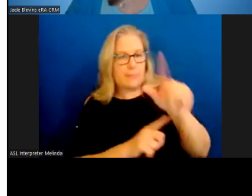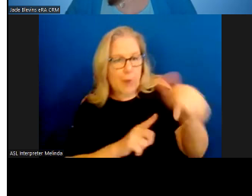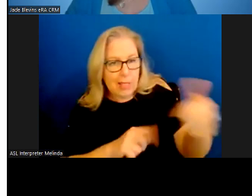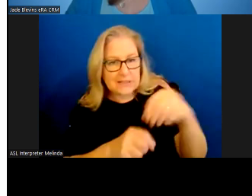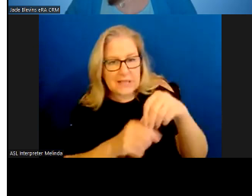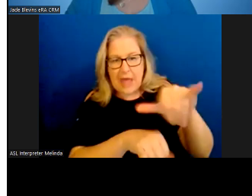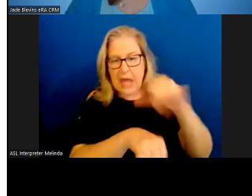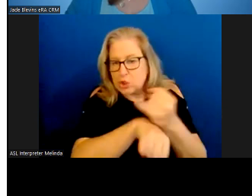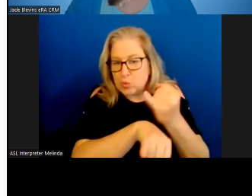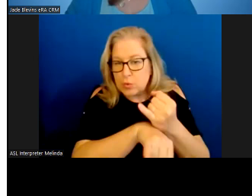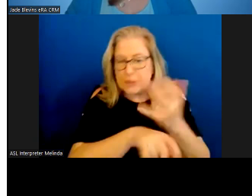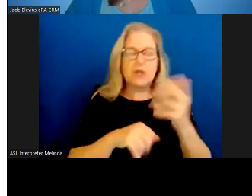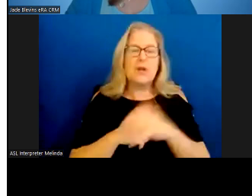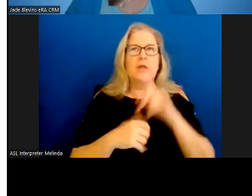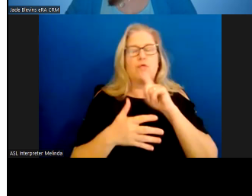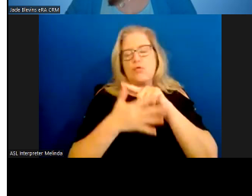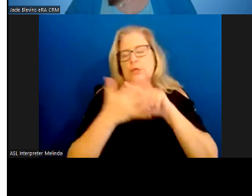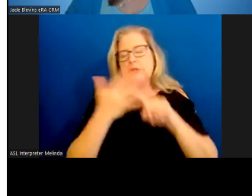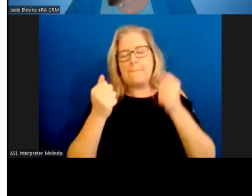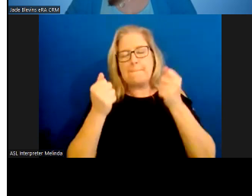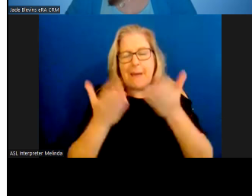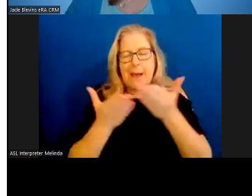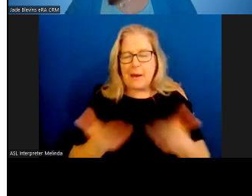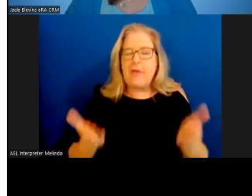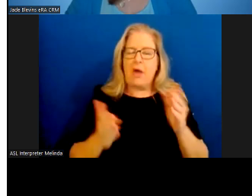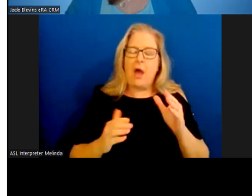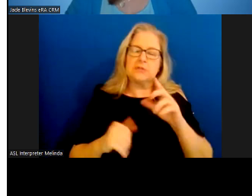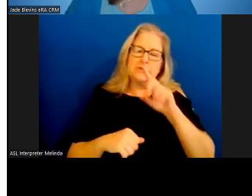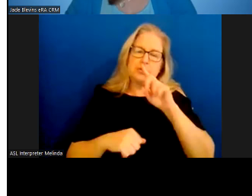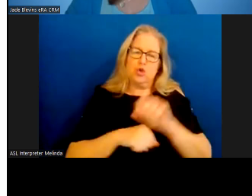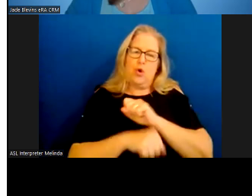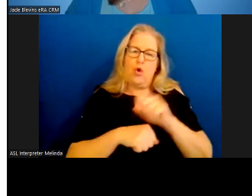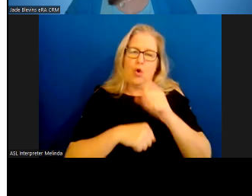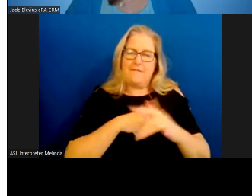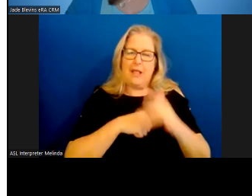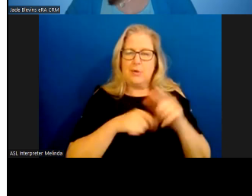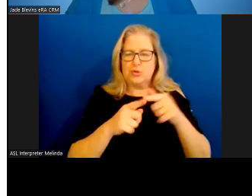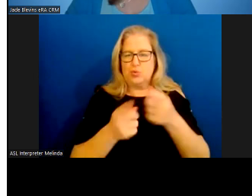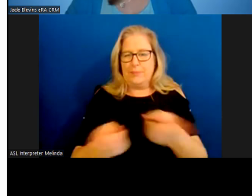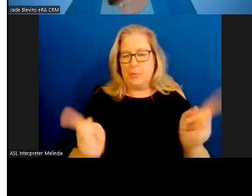institution. There's lots of different things that are available to folks.